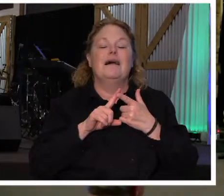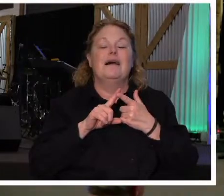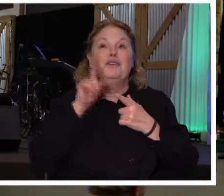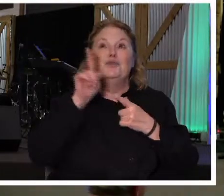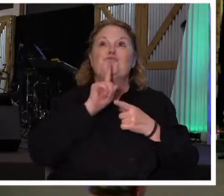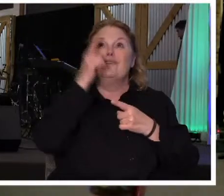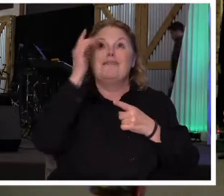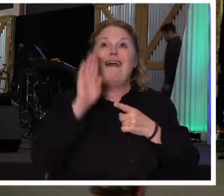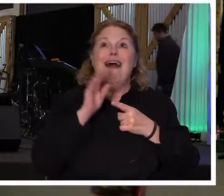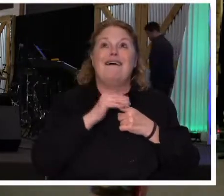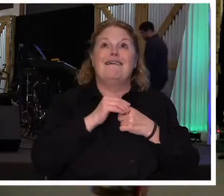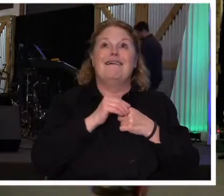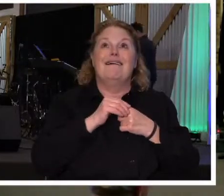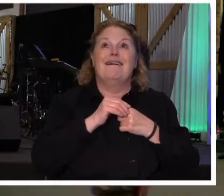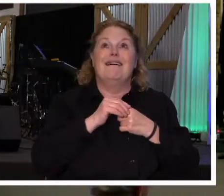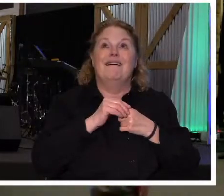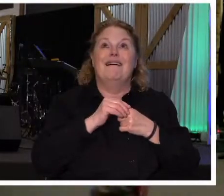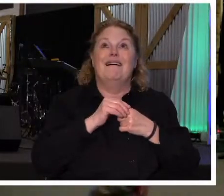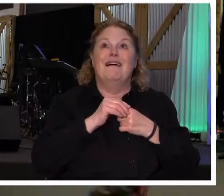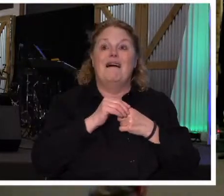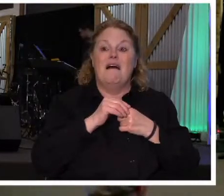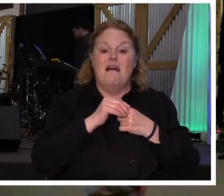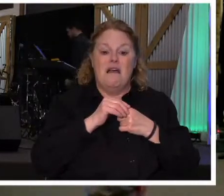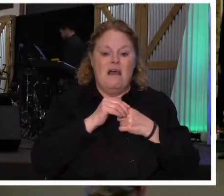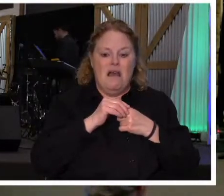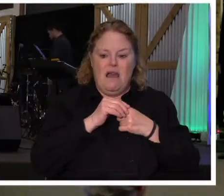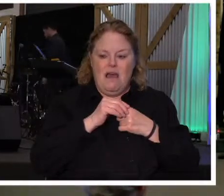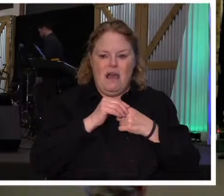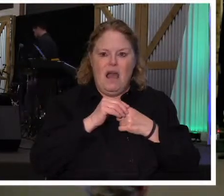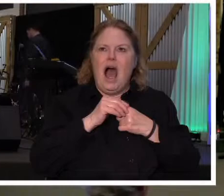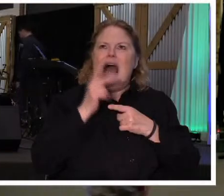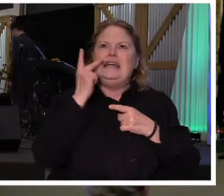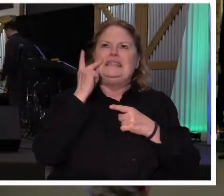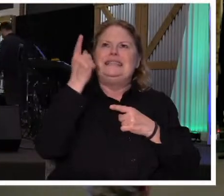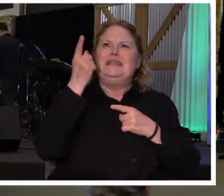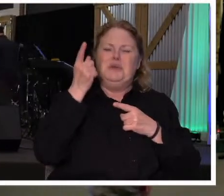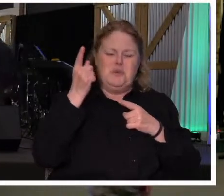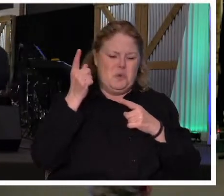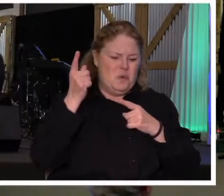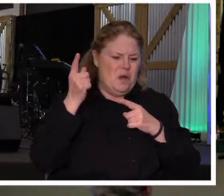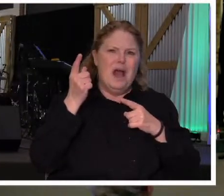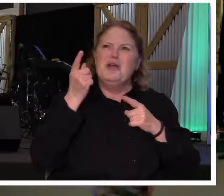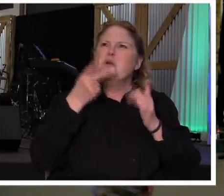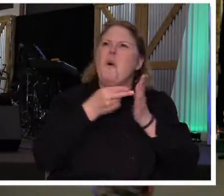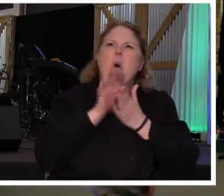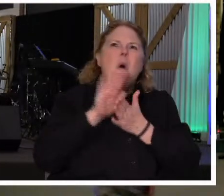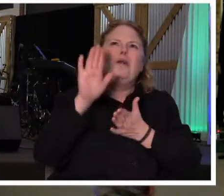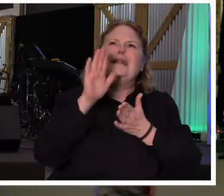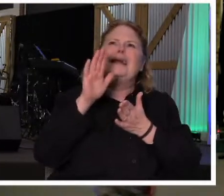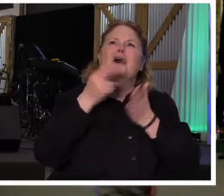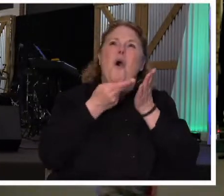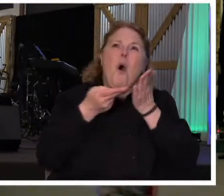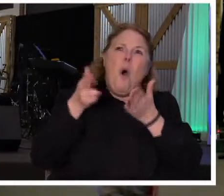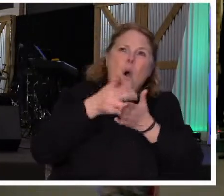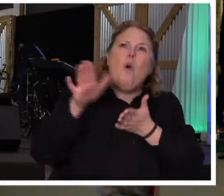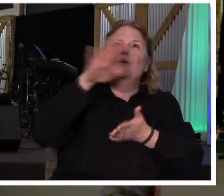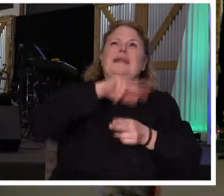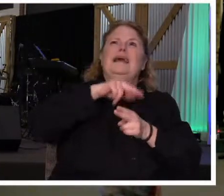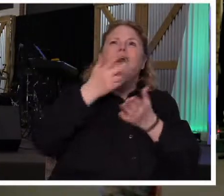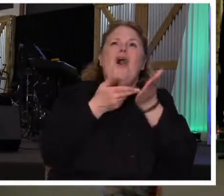reality, after the shaking of his holiness, after being personally shaken, then I heard the voice of the Lord